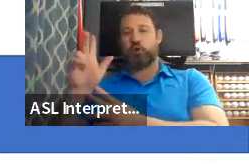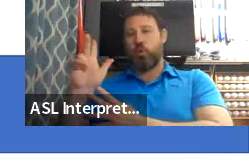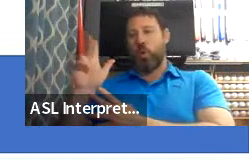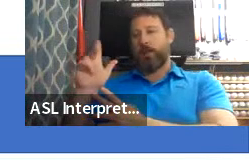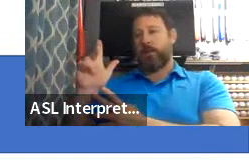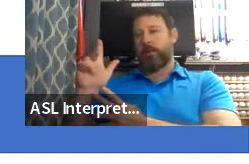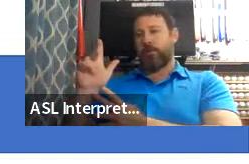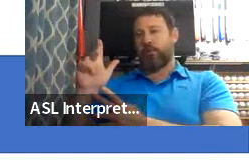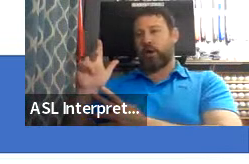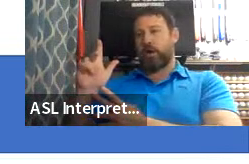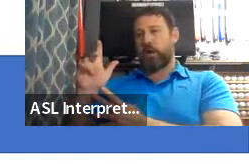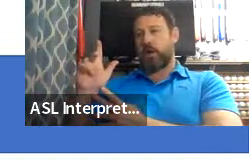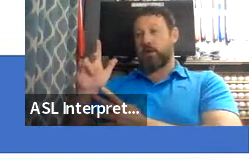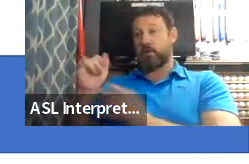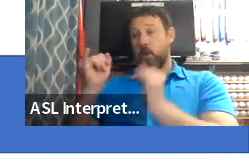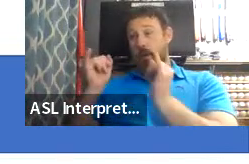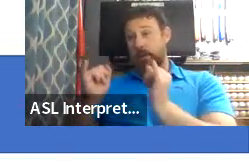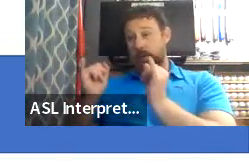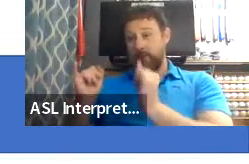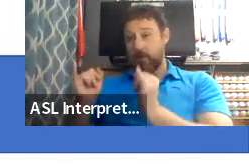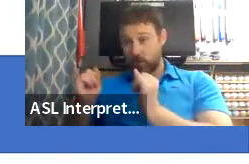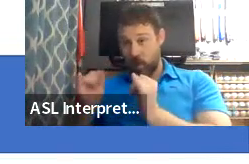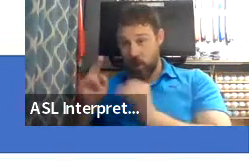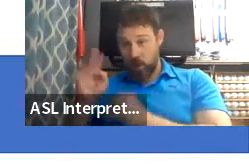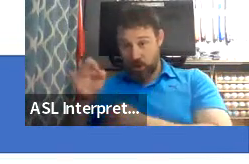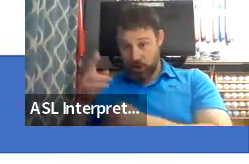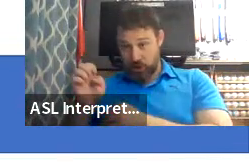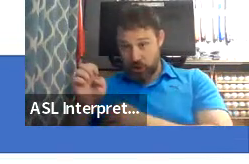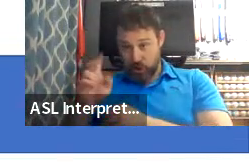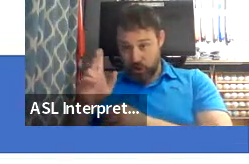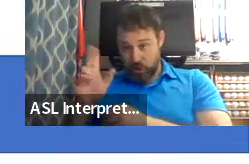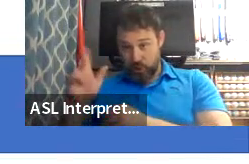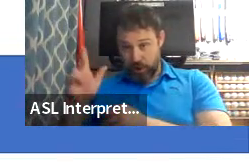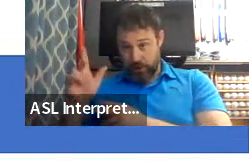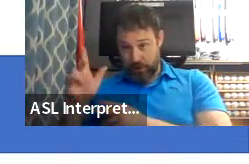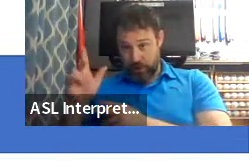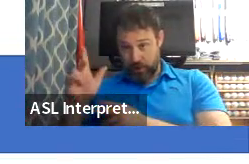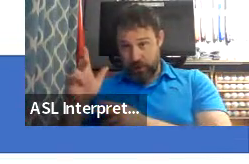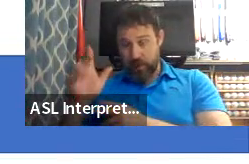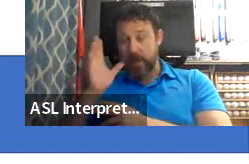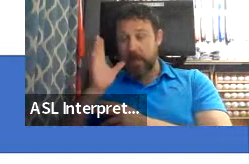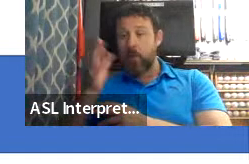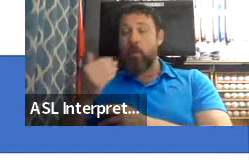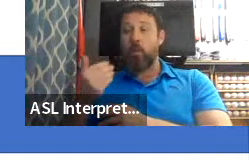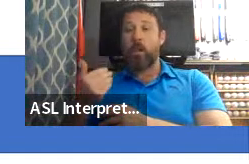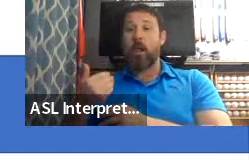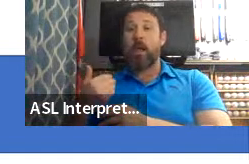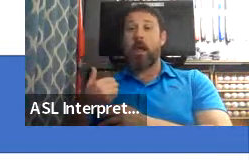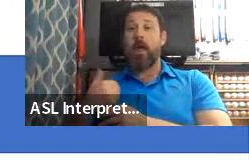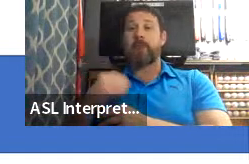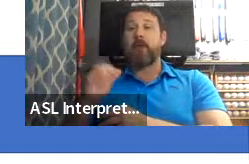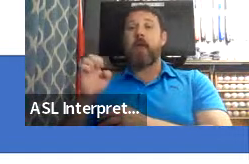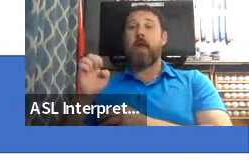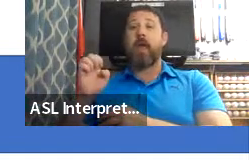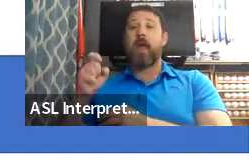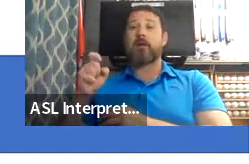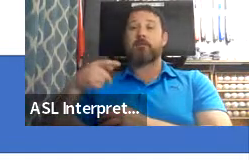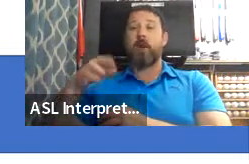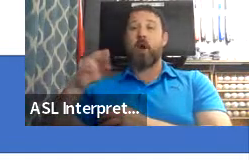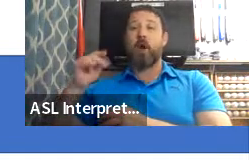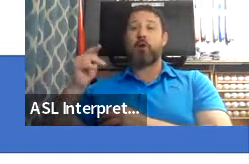So individuals with renewals due in June of 2023 will have the ex parte